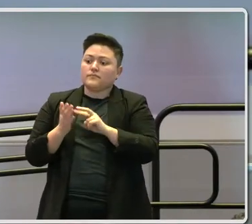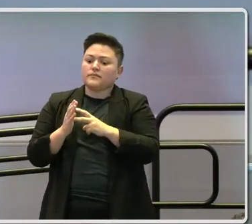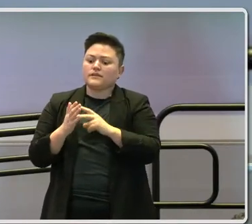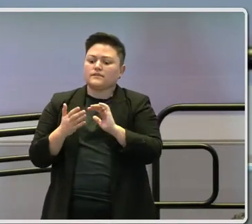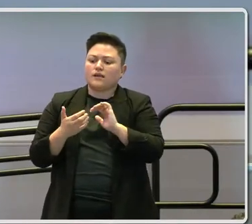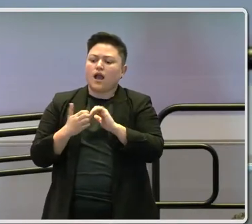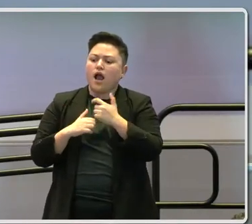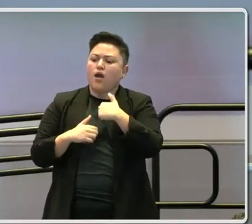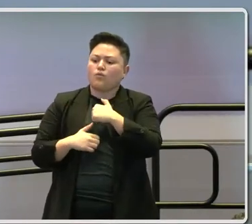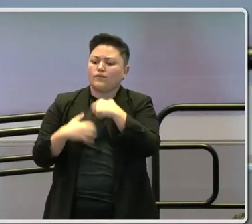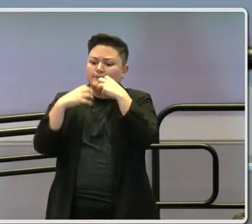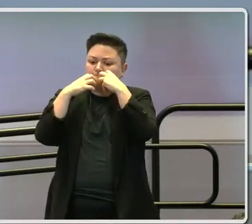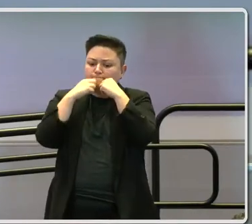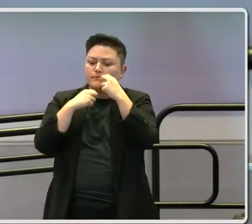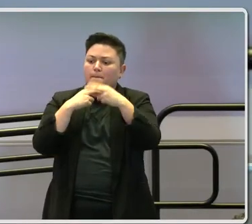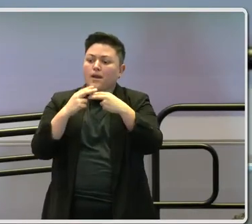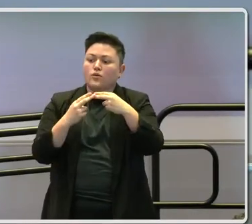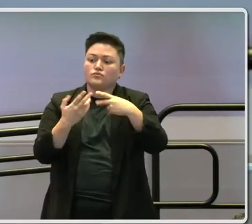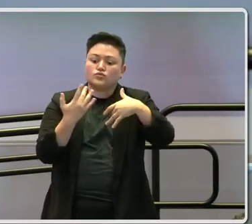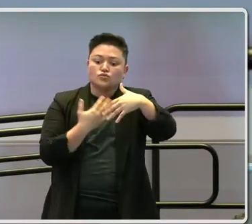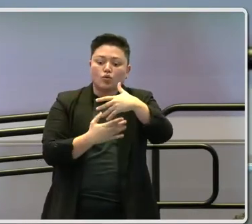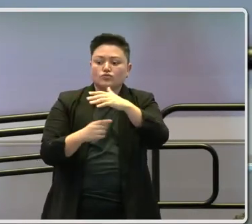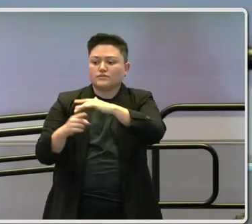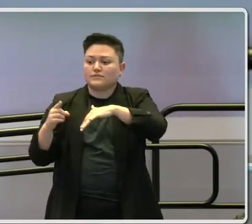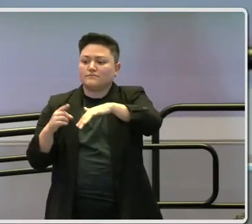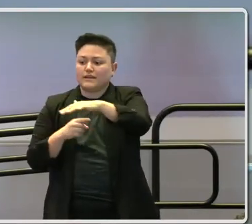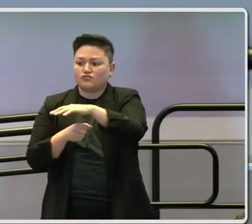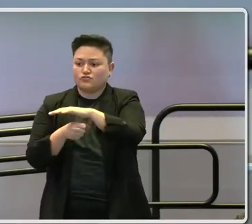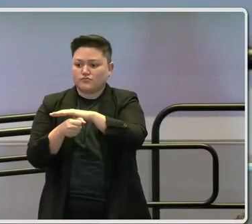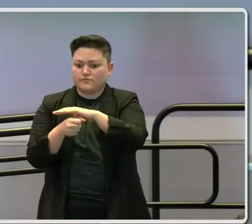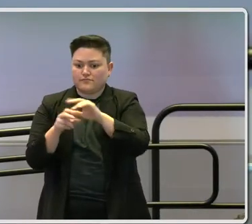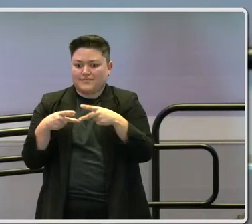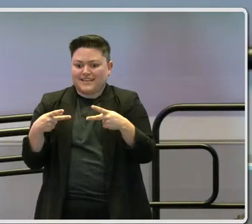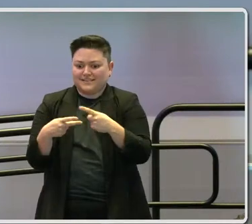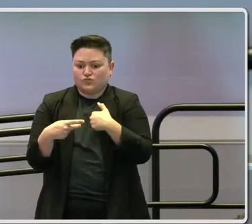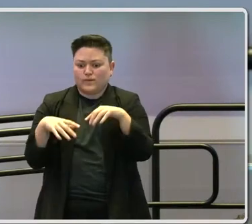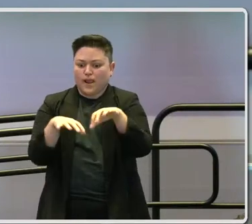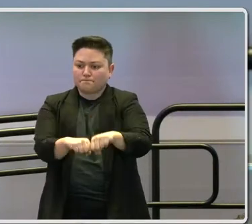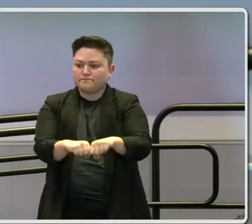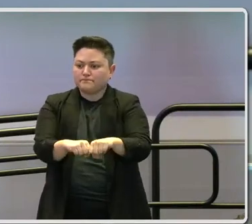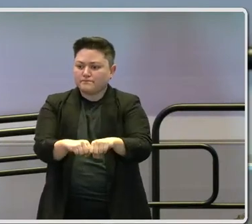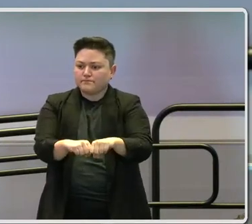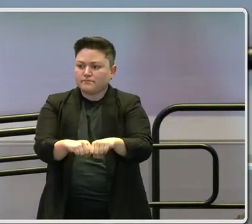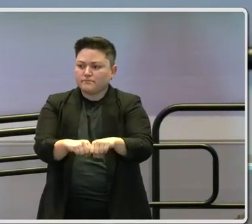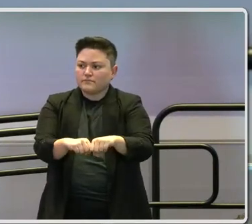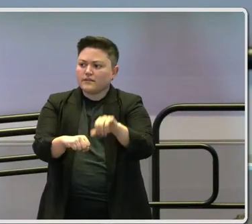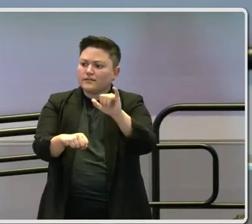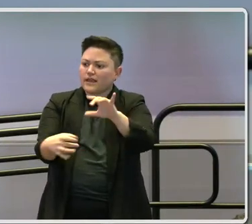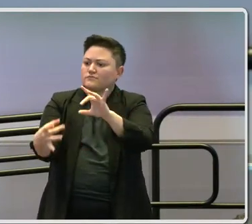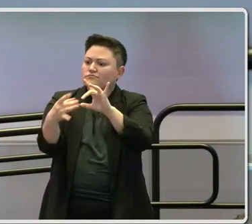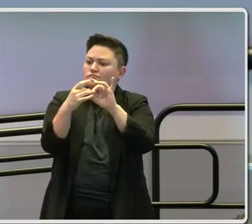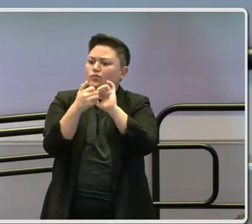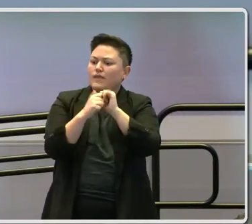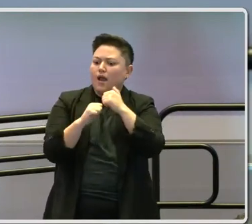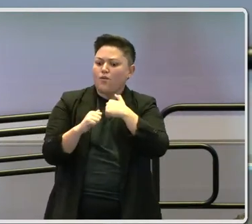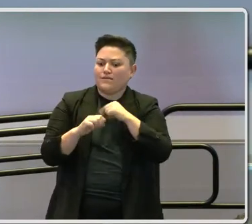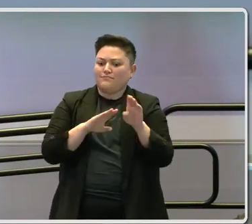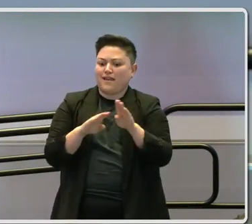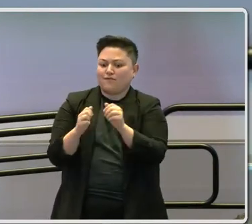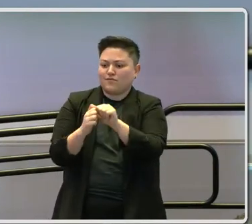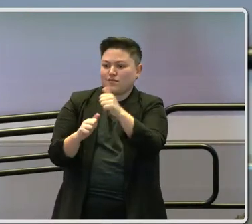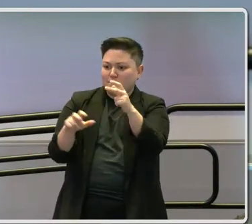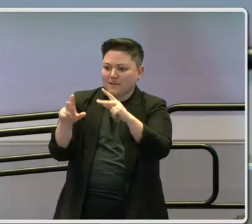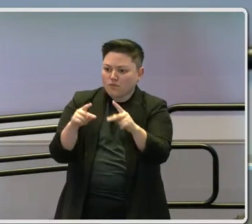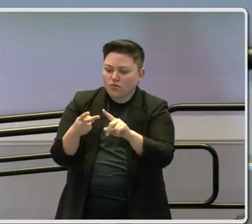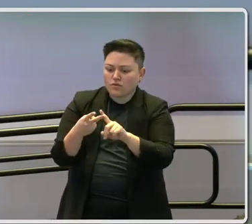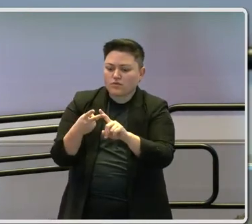care for the social spatial relations in which we occupy. It is the consciousness of how we treat others, how we